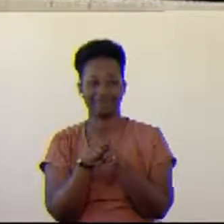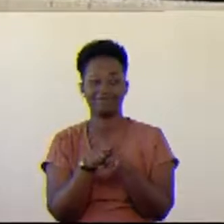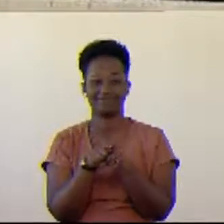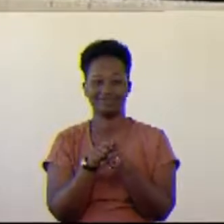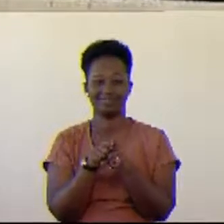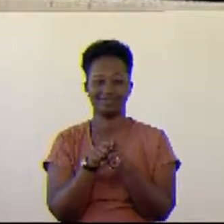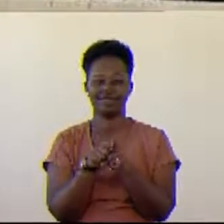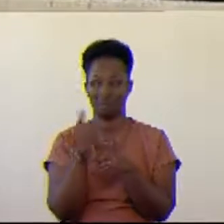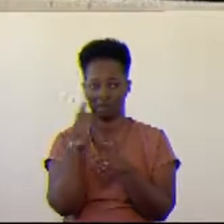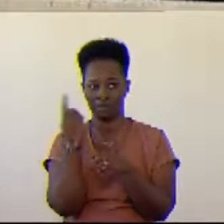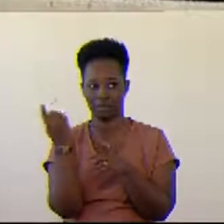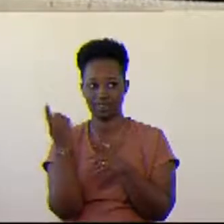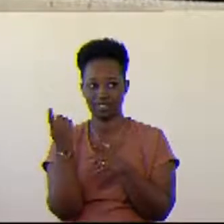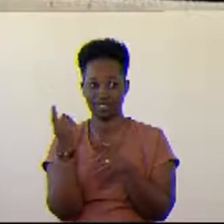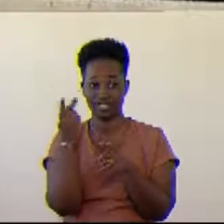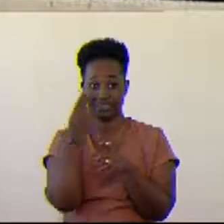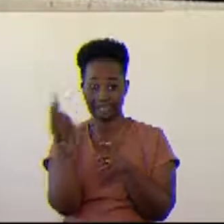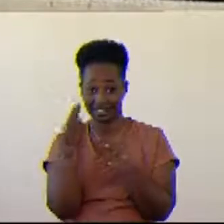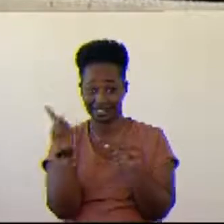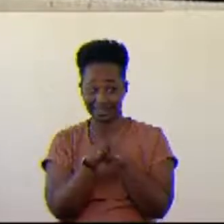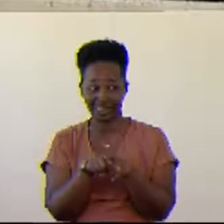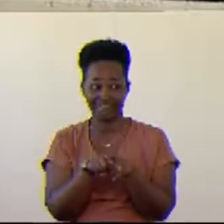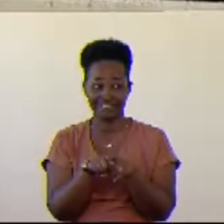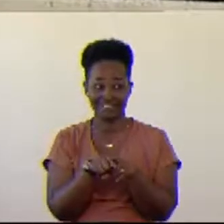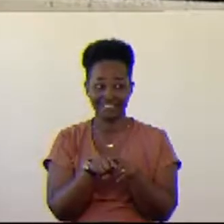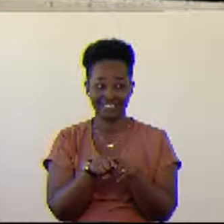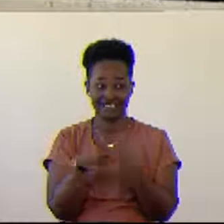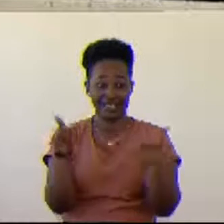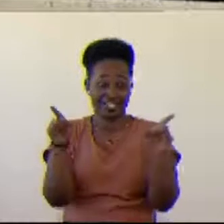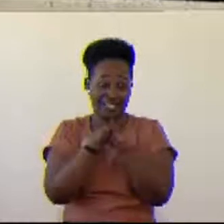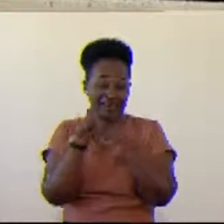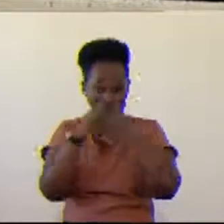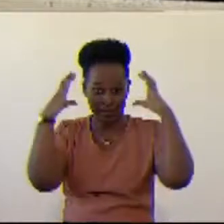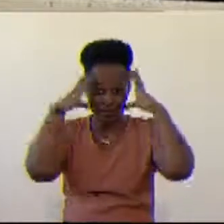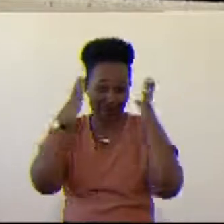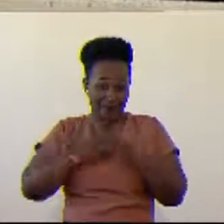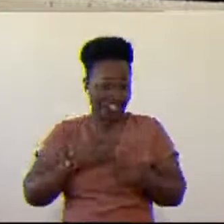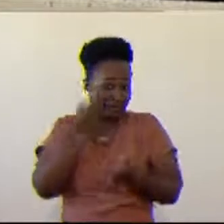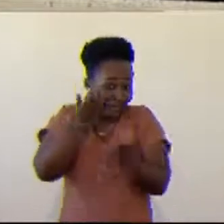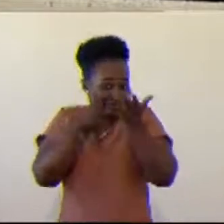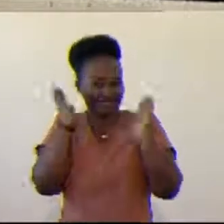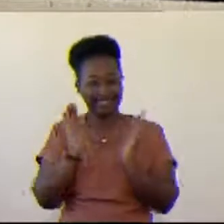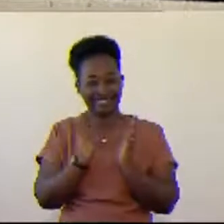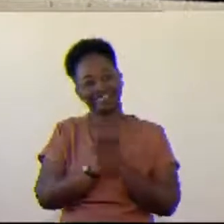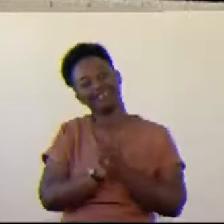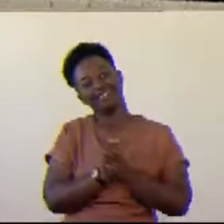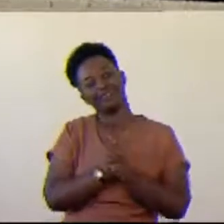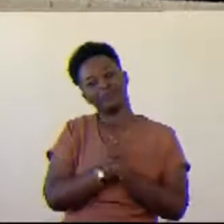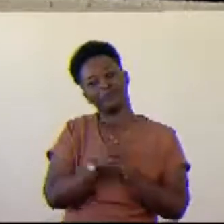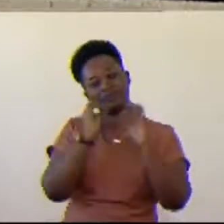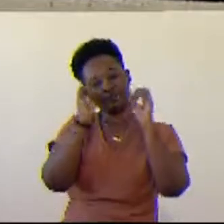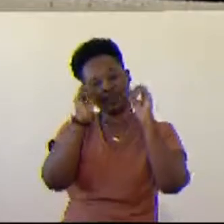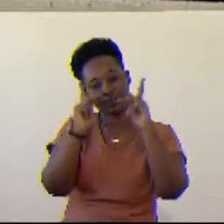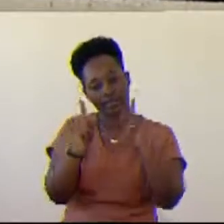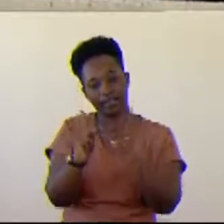cut. Does it look like this? Maybe like the shape of my head, right? Not yours, mine. Okay. So this